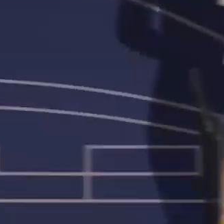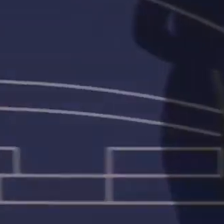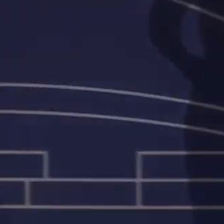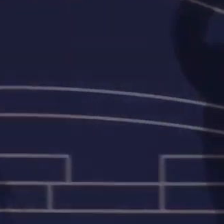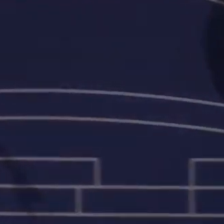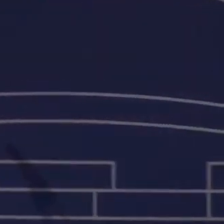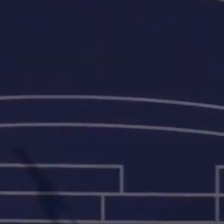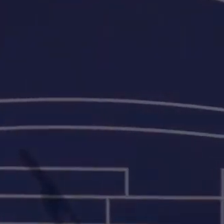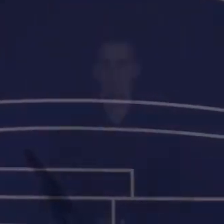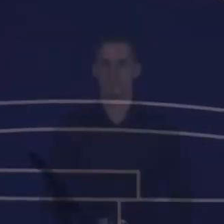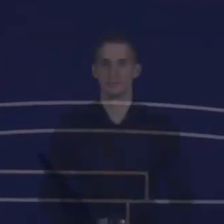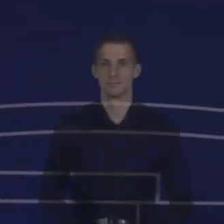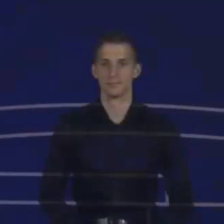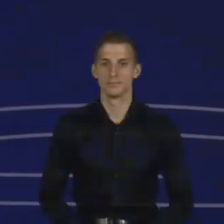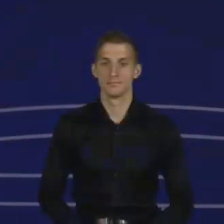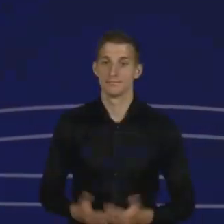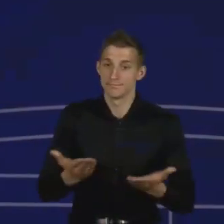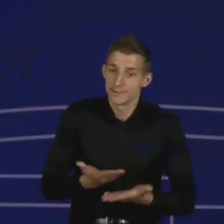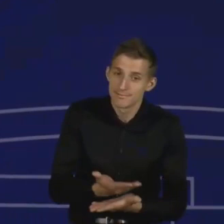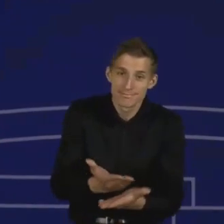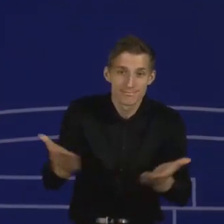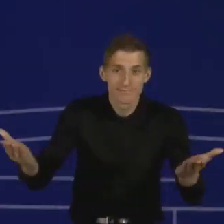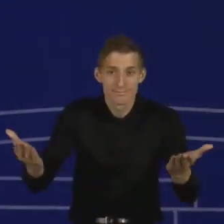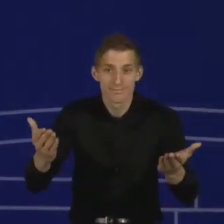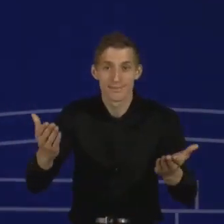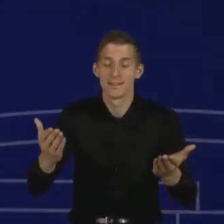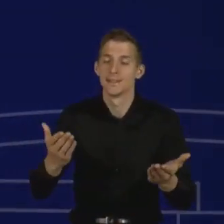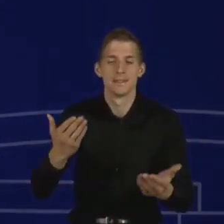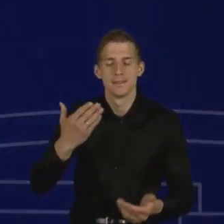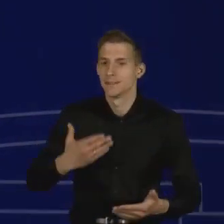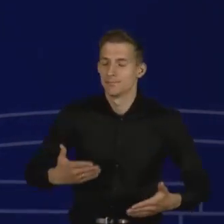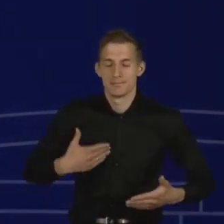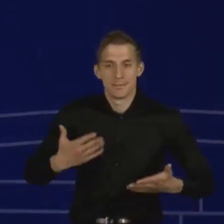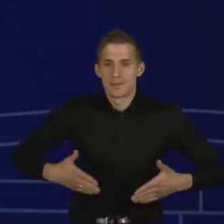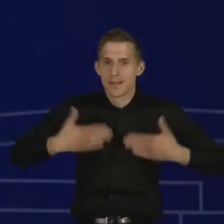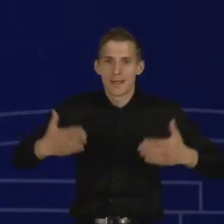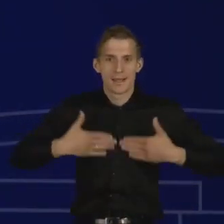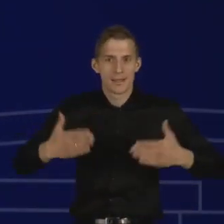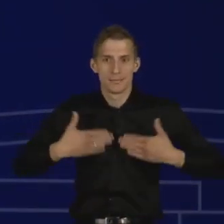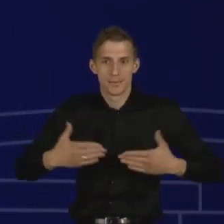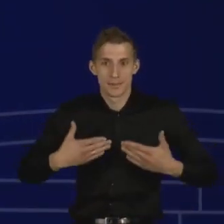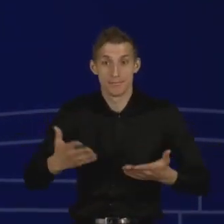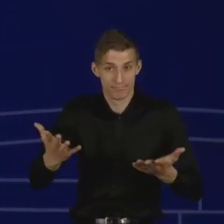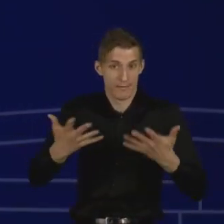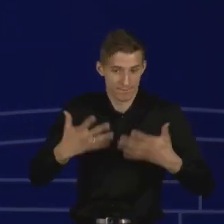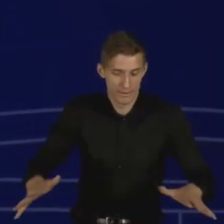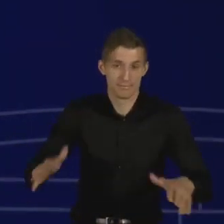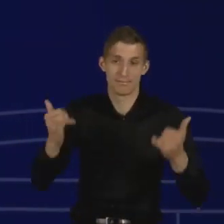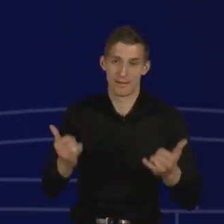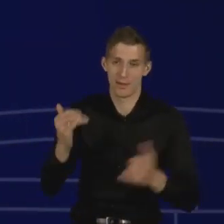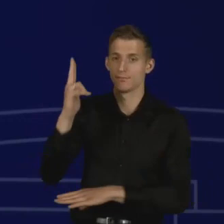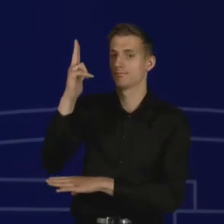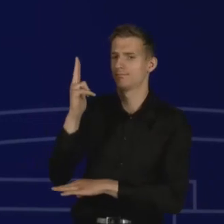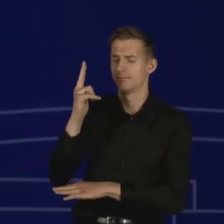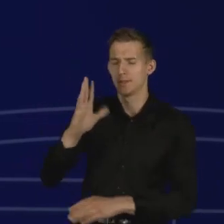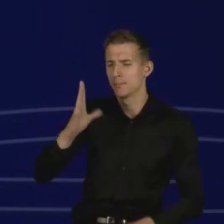Ladies and gentlemen, good morning. With this beautiful performance being a fusion of music, song and dance, including